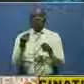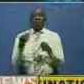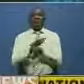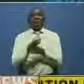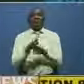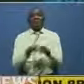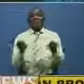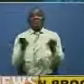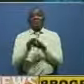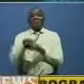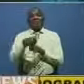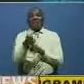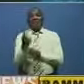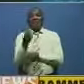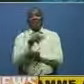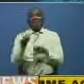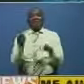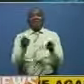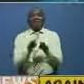on ordinary days.